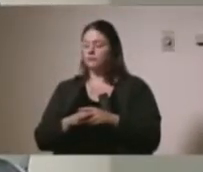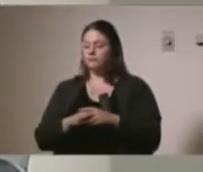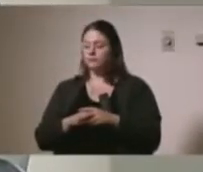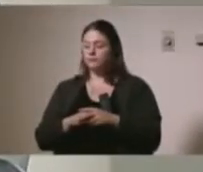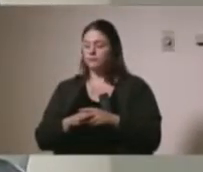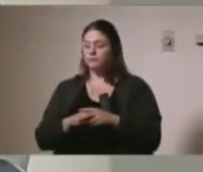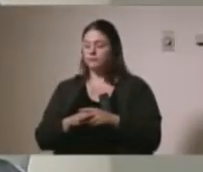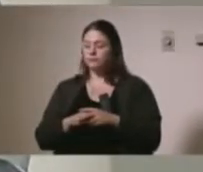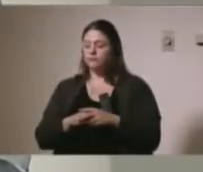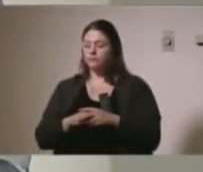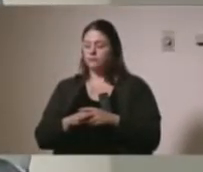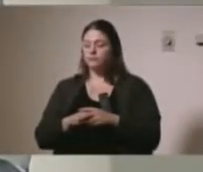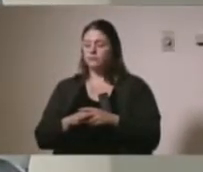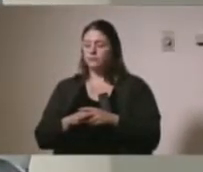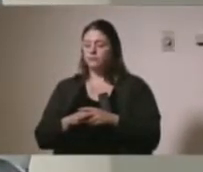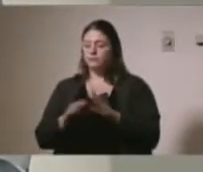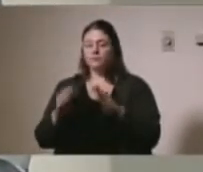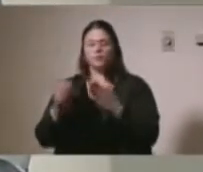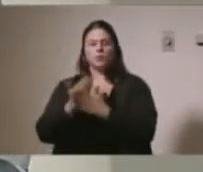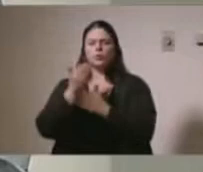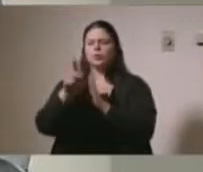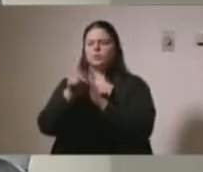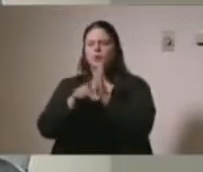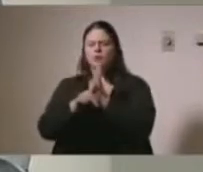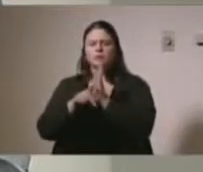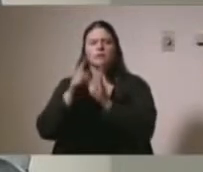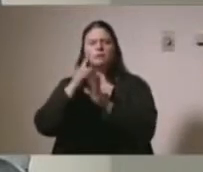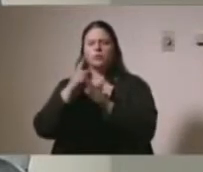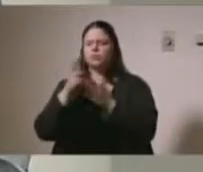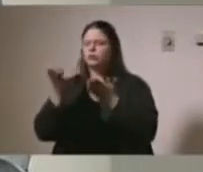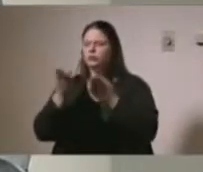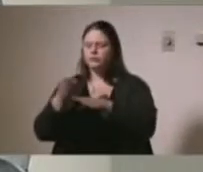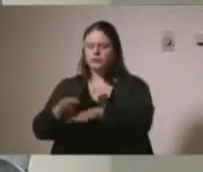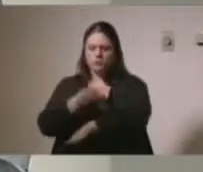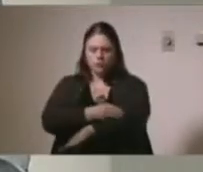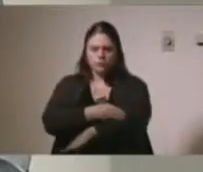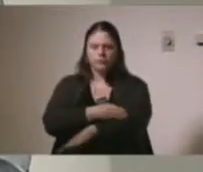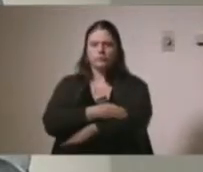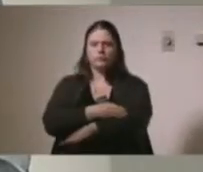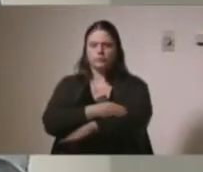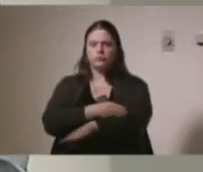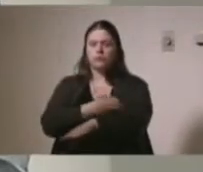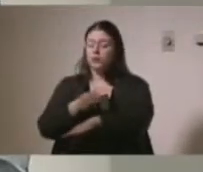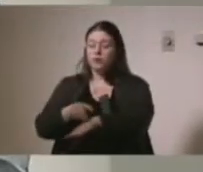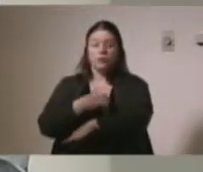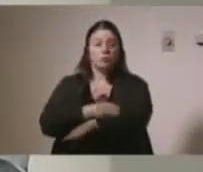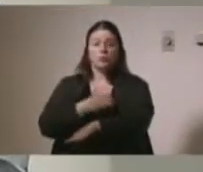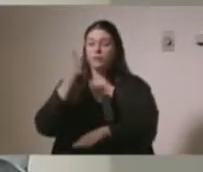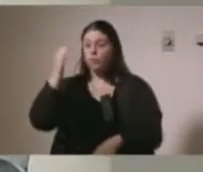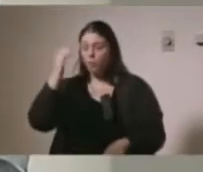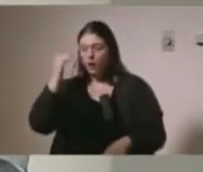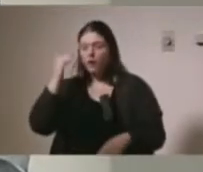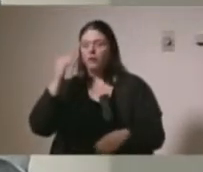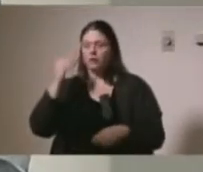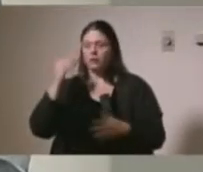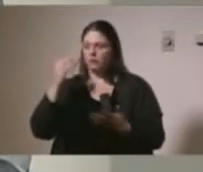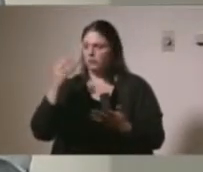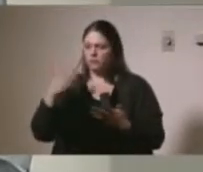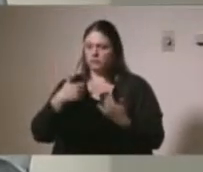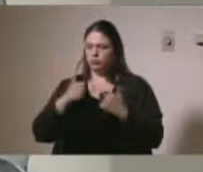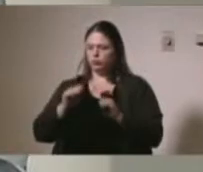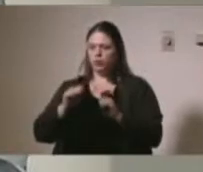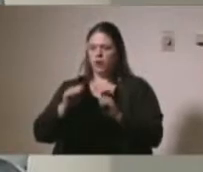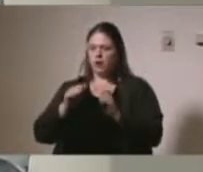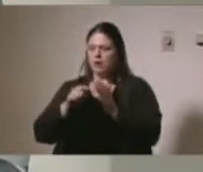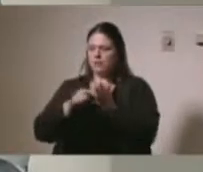launched a policy involving the improvement of services in order to eliminate the huge deficit the